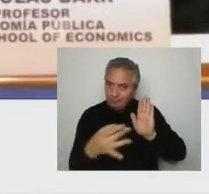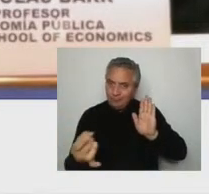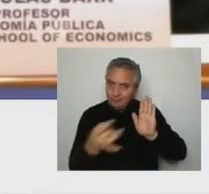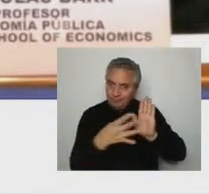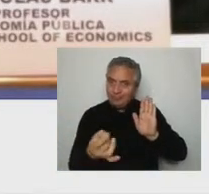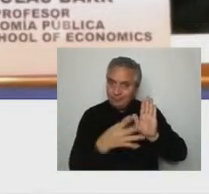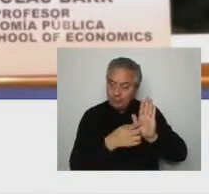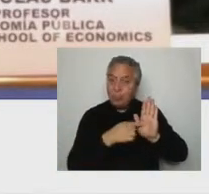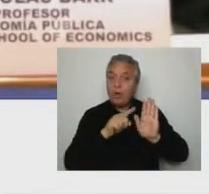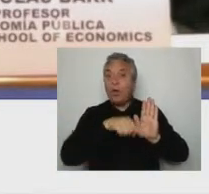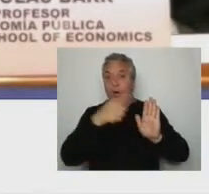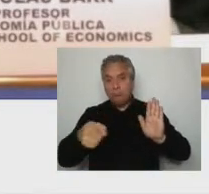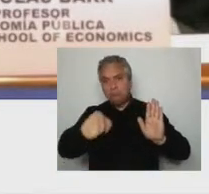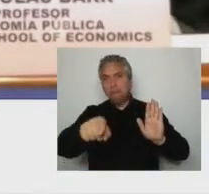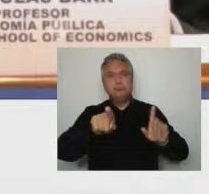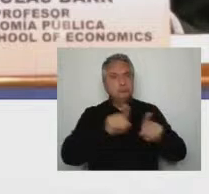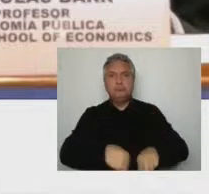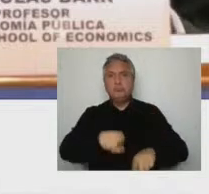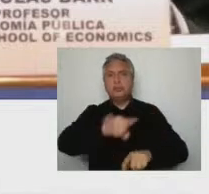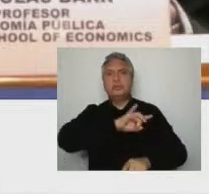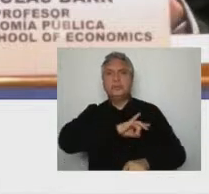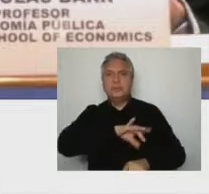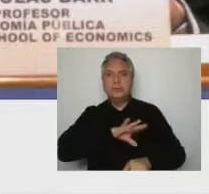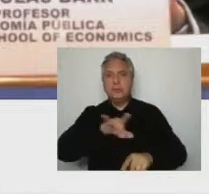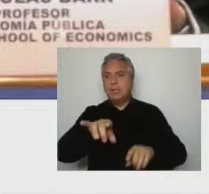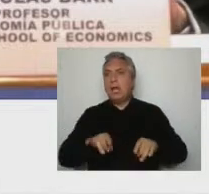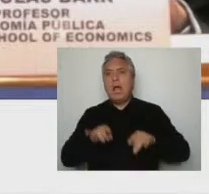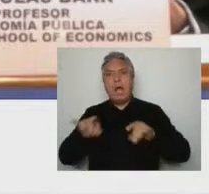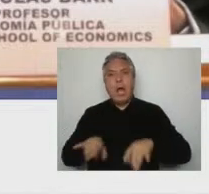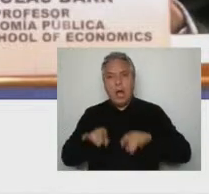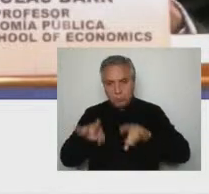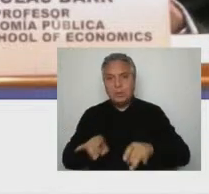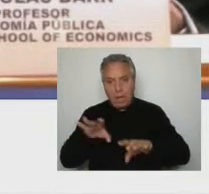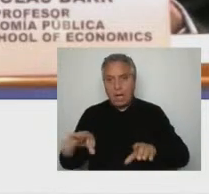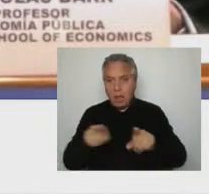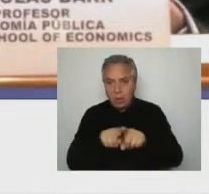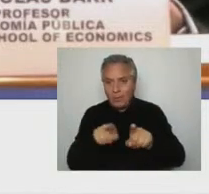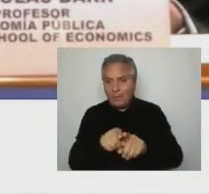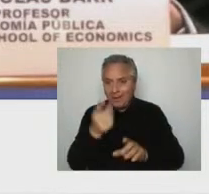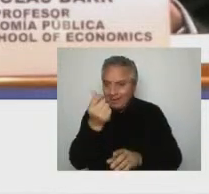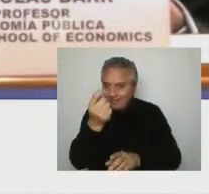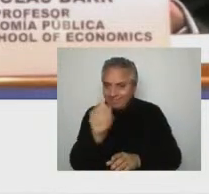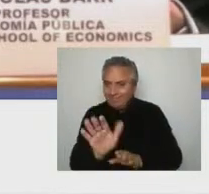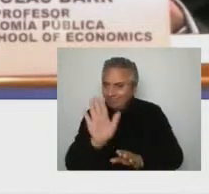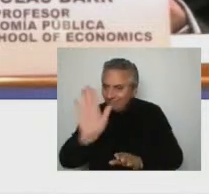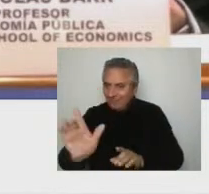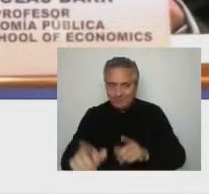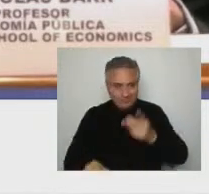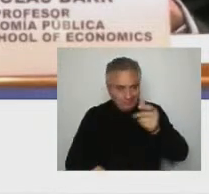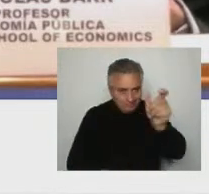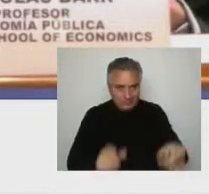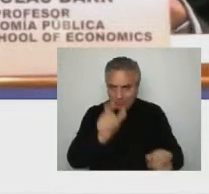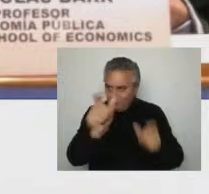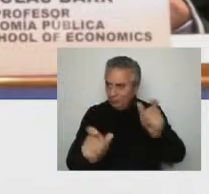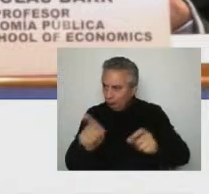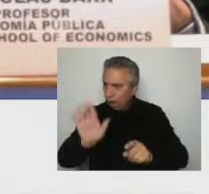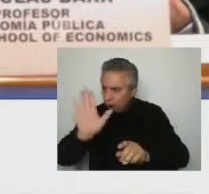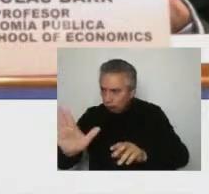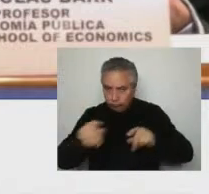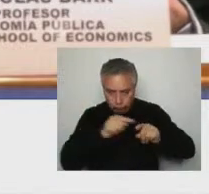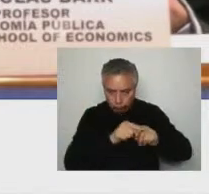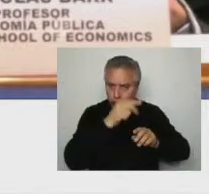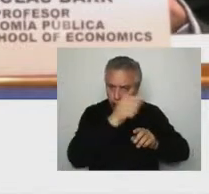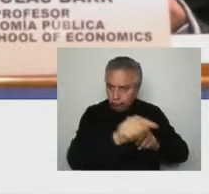or Australia. It could be done through simpler, cheaper savings plans, and I'm going to talk shortly about